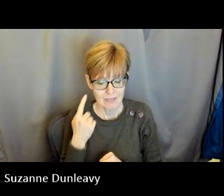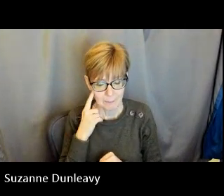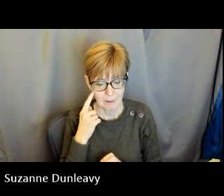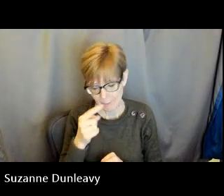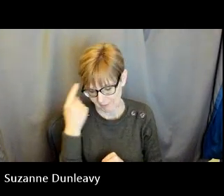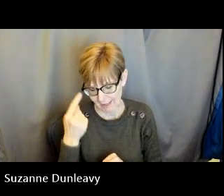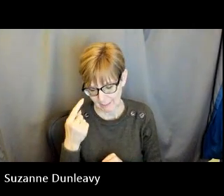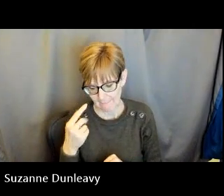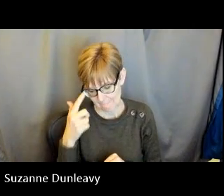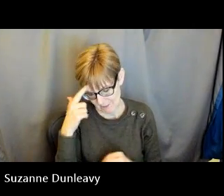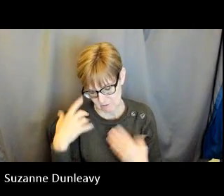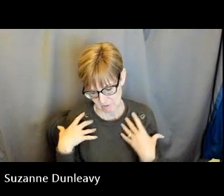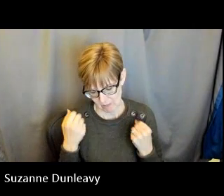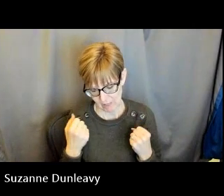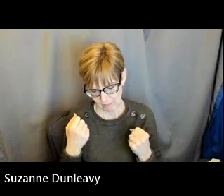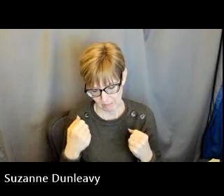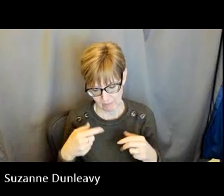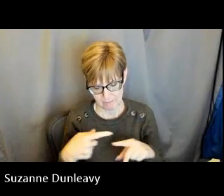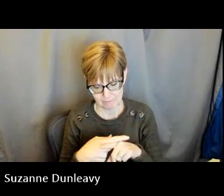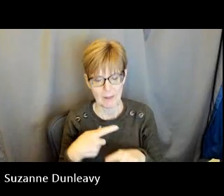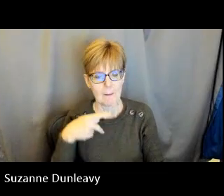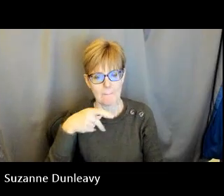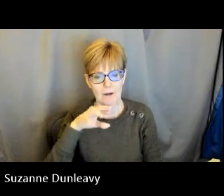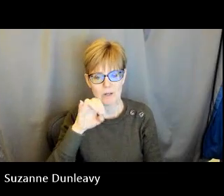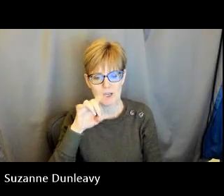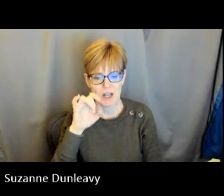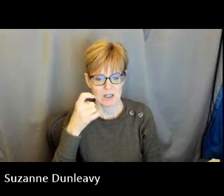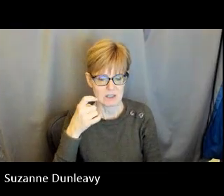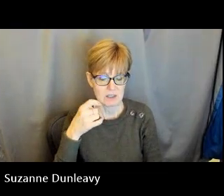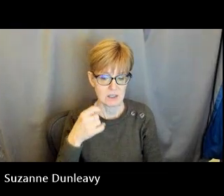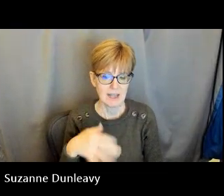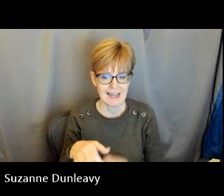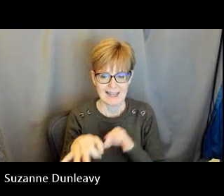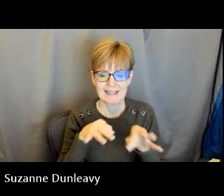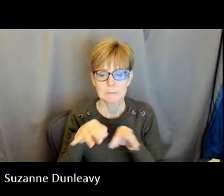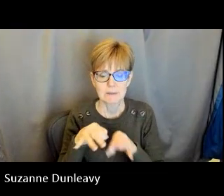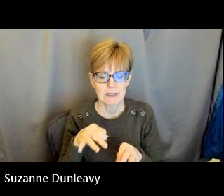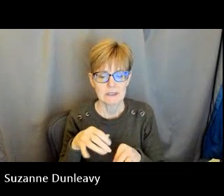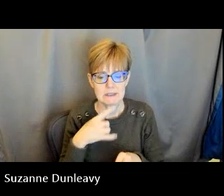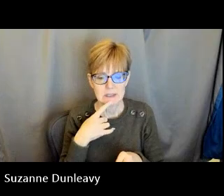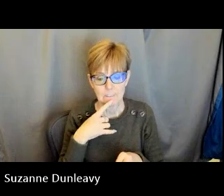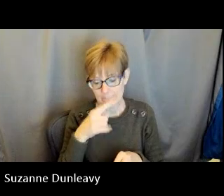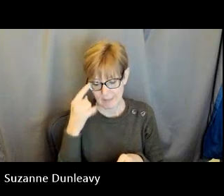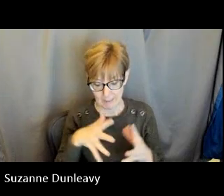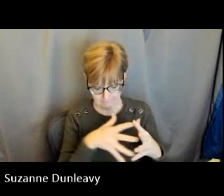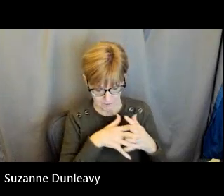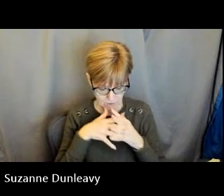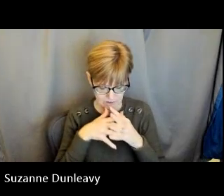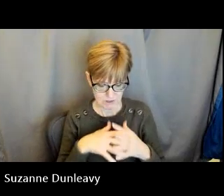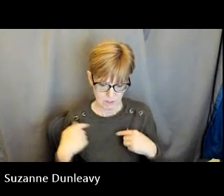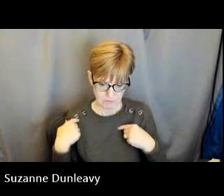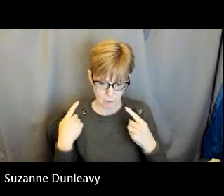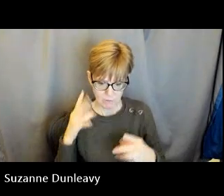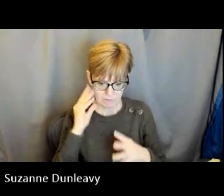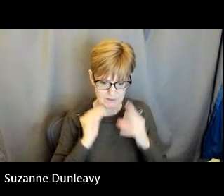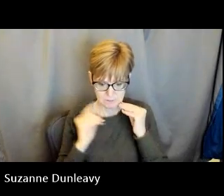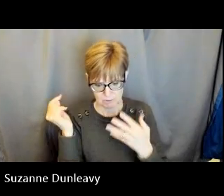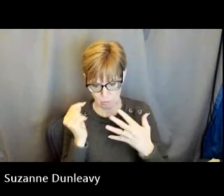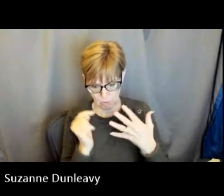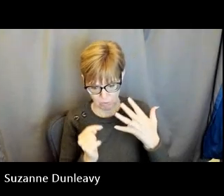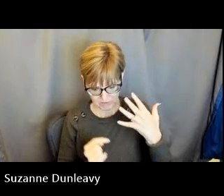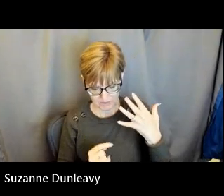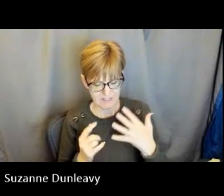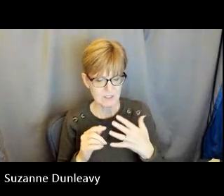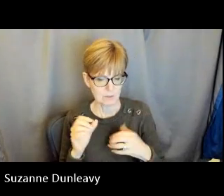really describes this phenomenon in which Black Americans, despite experiencing all the things we've talked about today,